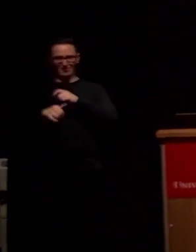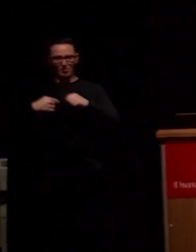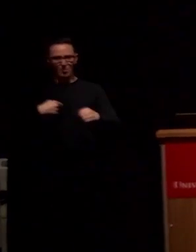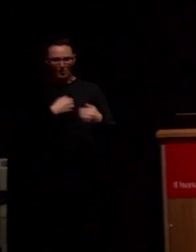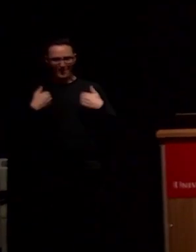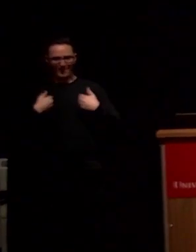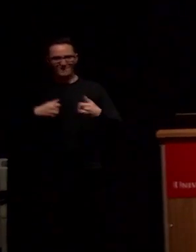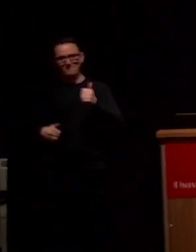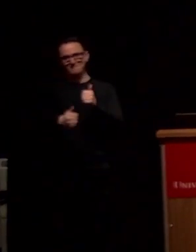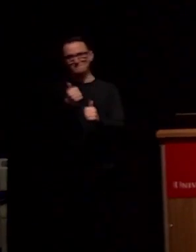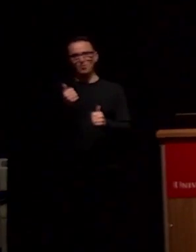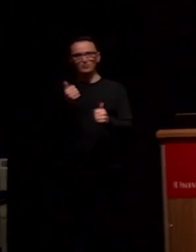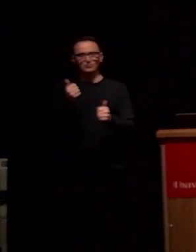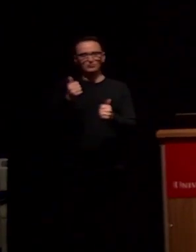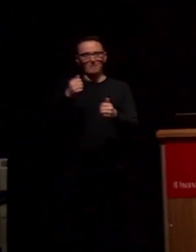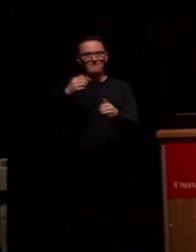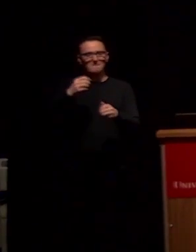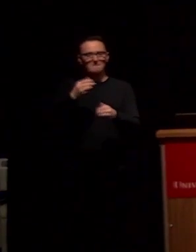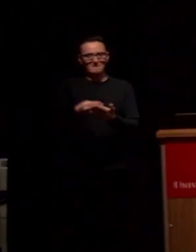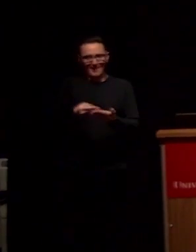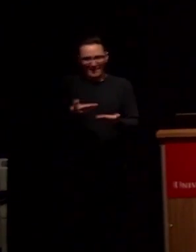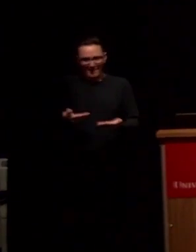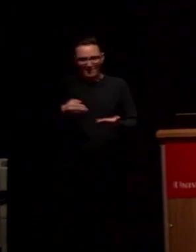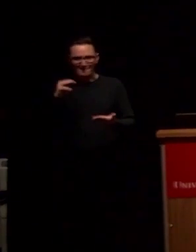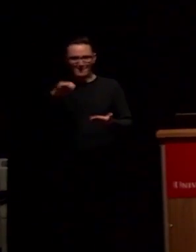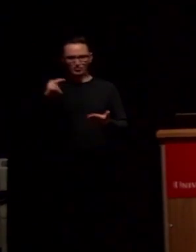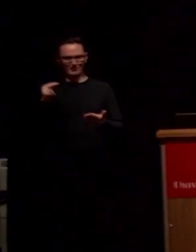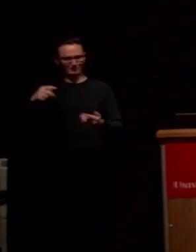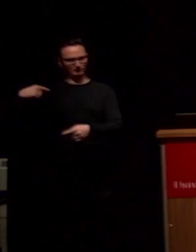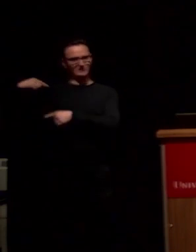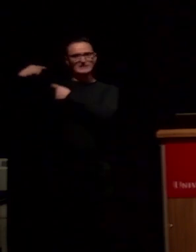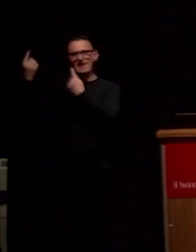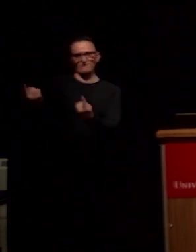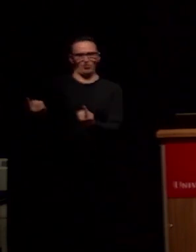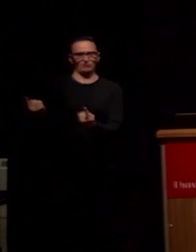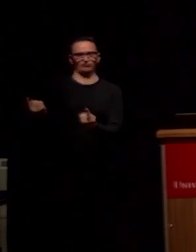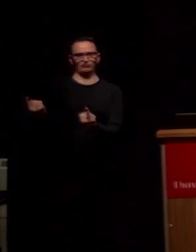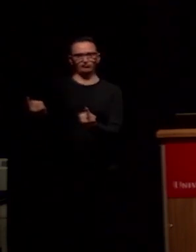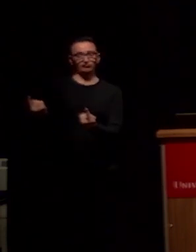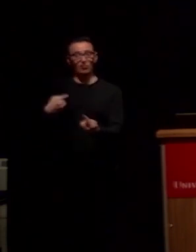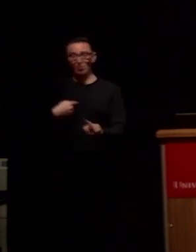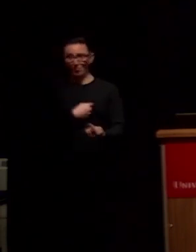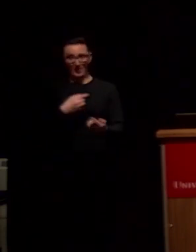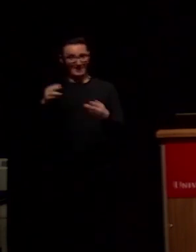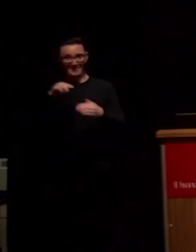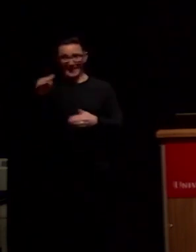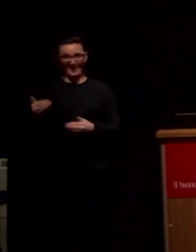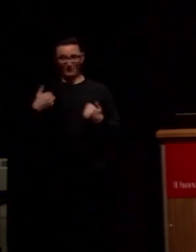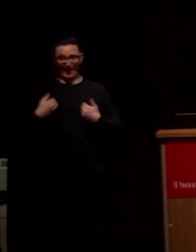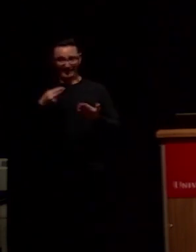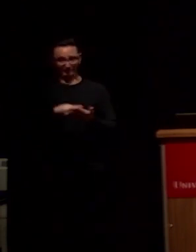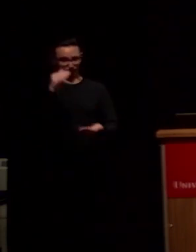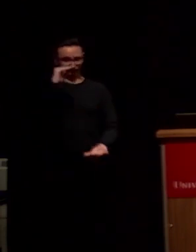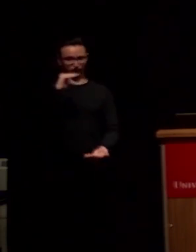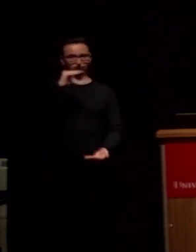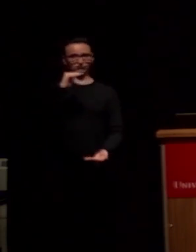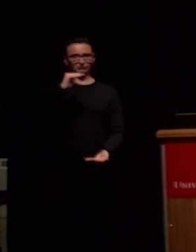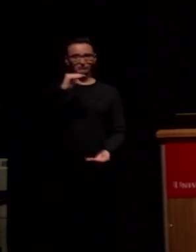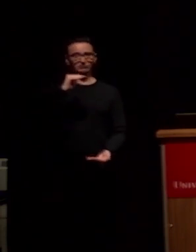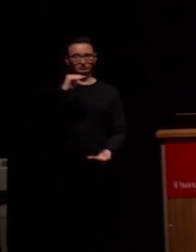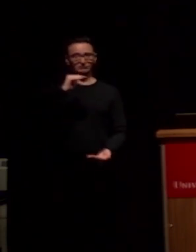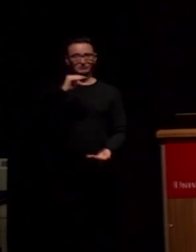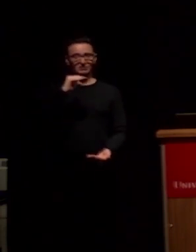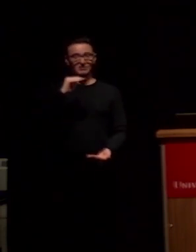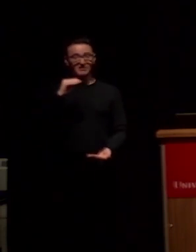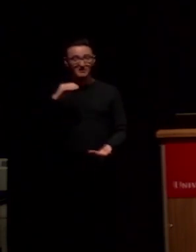in the state of Minnesota than we've ever had in its history, right? Like, we've never been here before, ever. Minnesota's had a